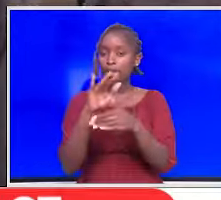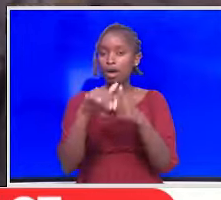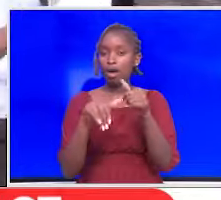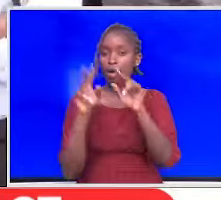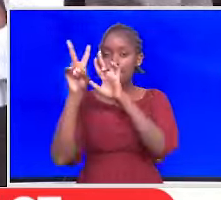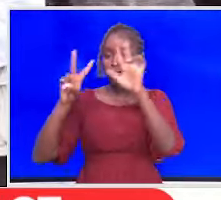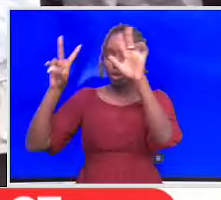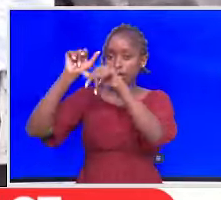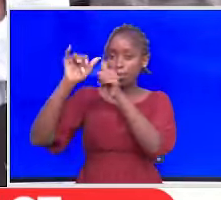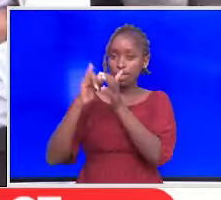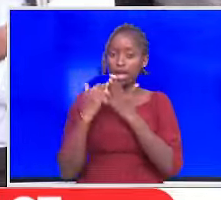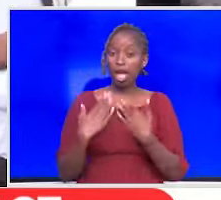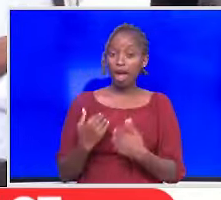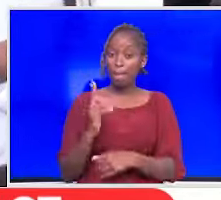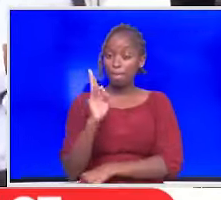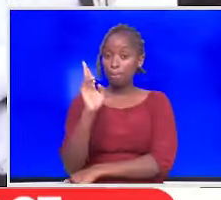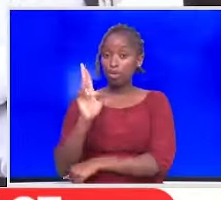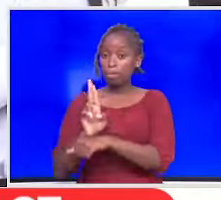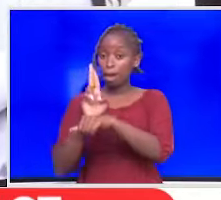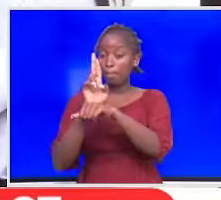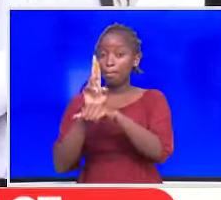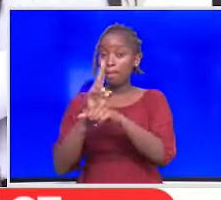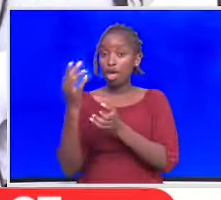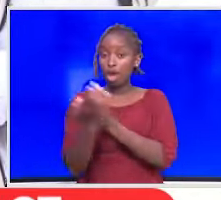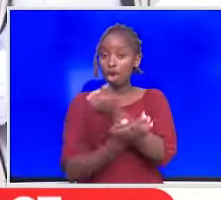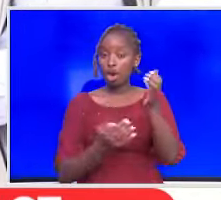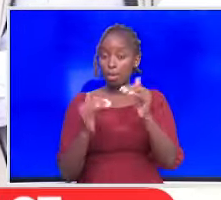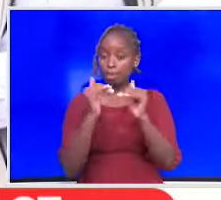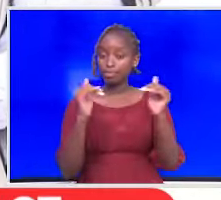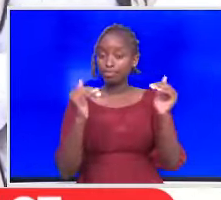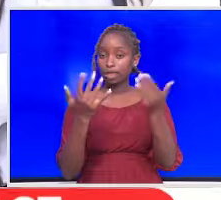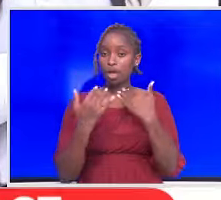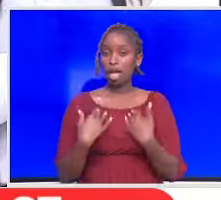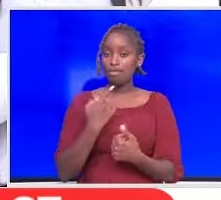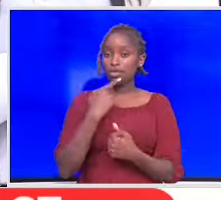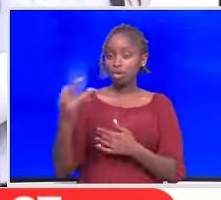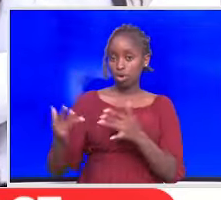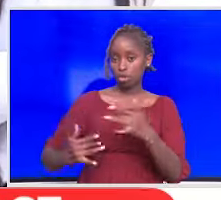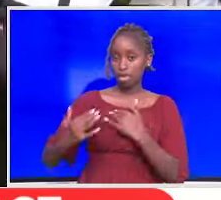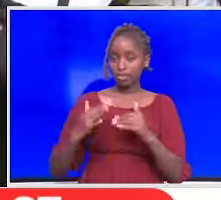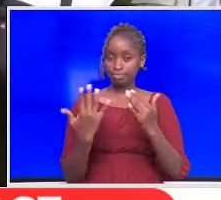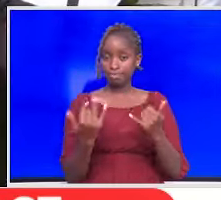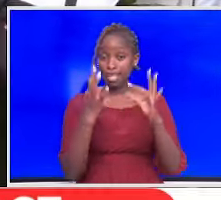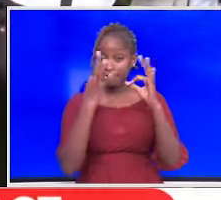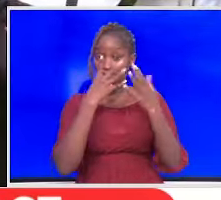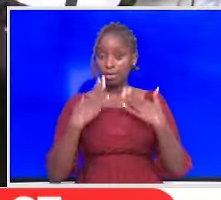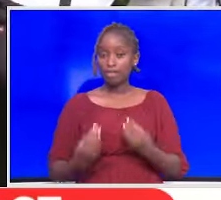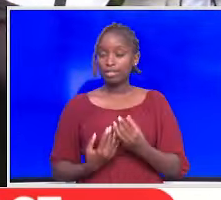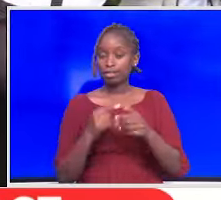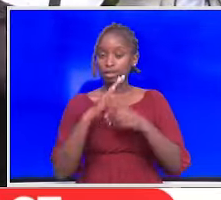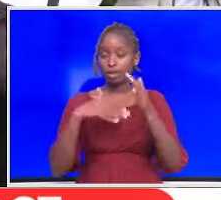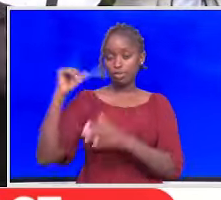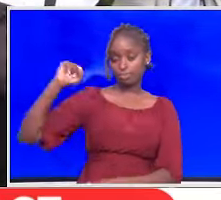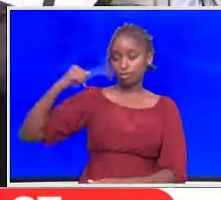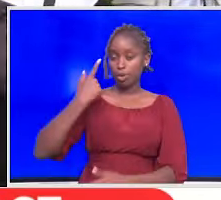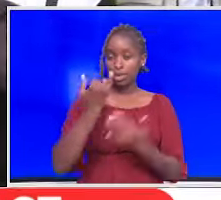economic model in the coming days. Some Kenyans are now voicing concerns that if President Ruto rewards his political cronies who campaigned